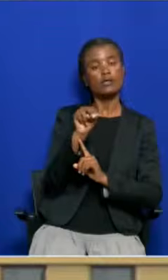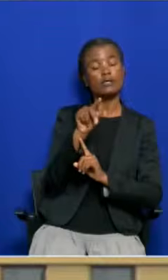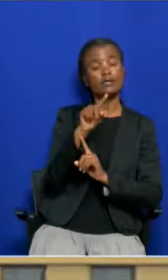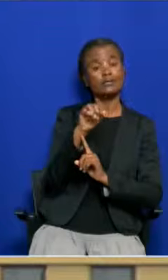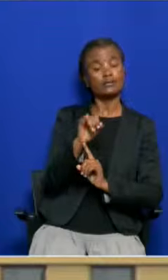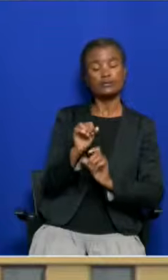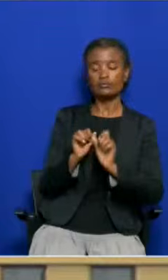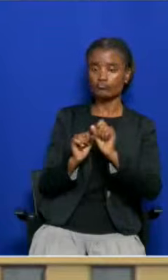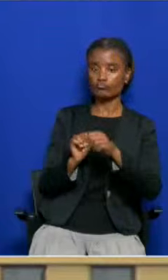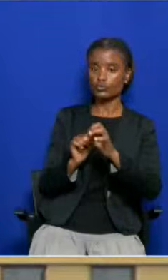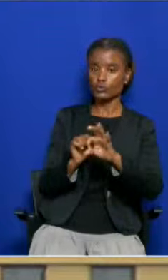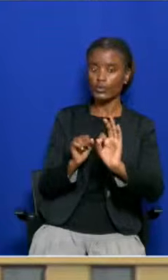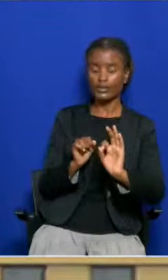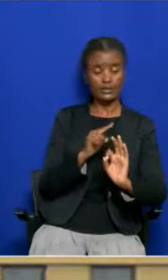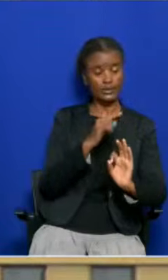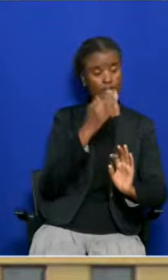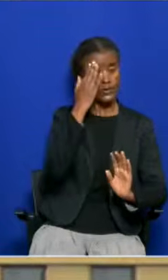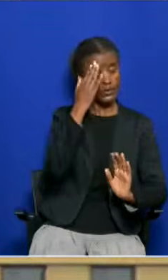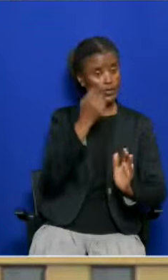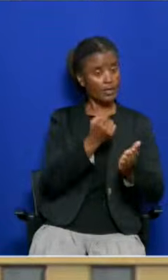been?